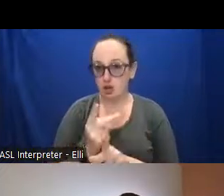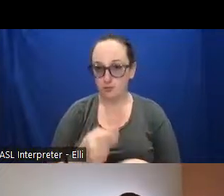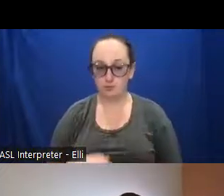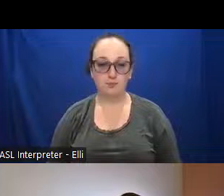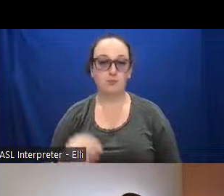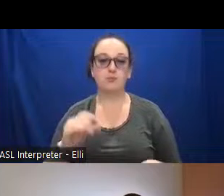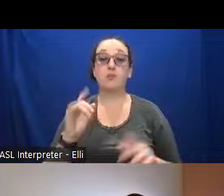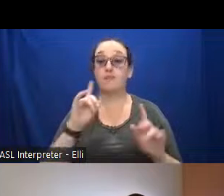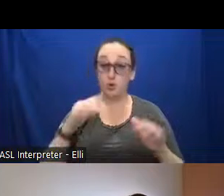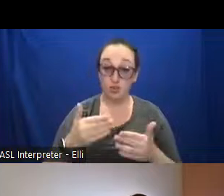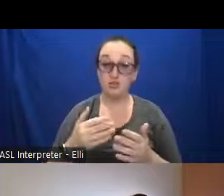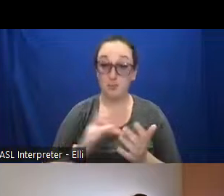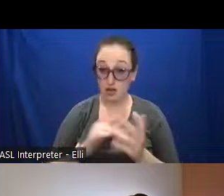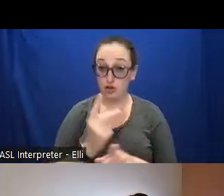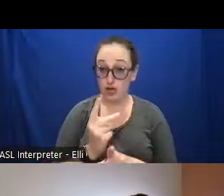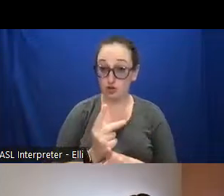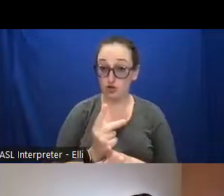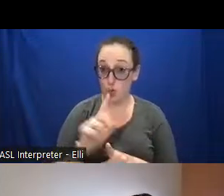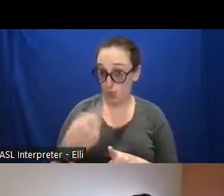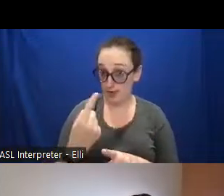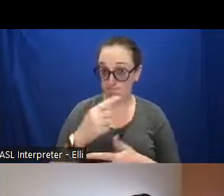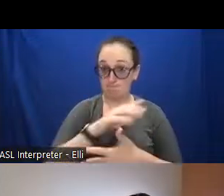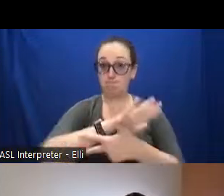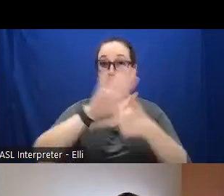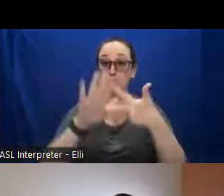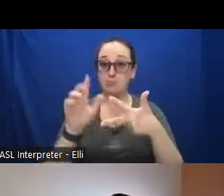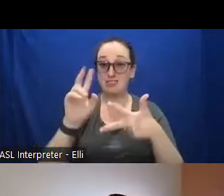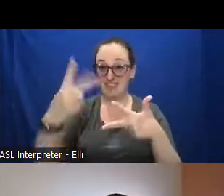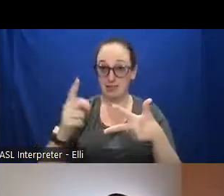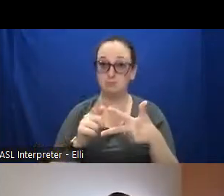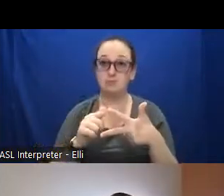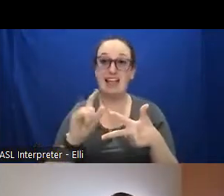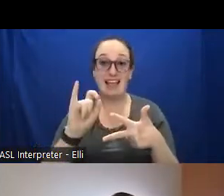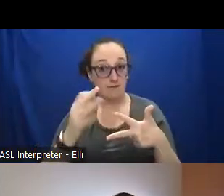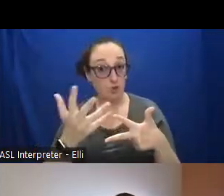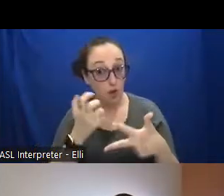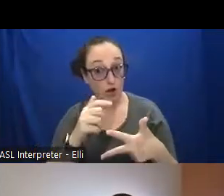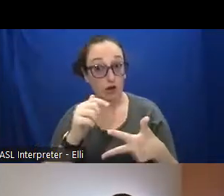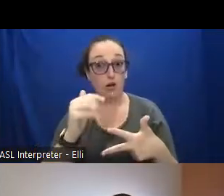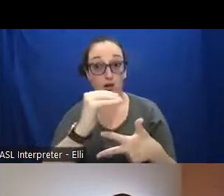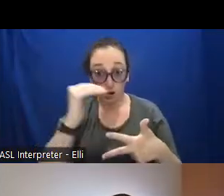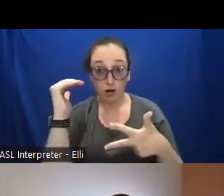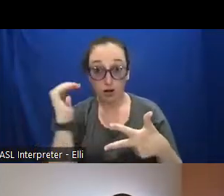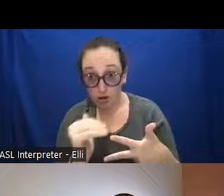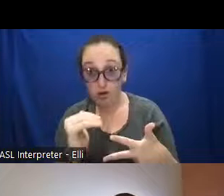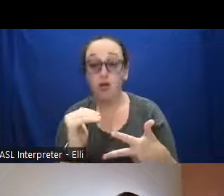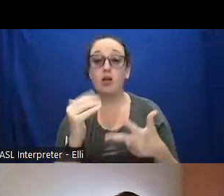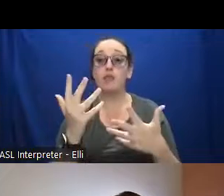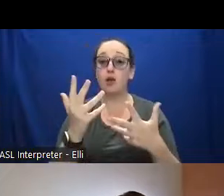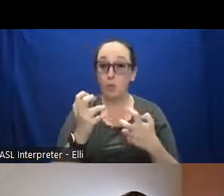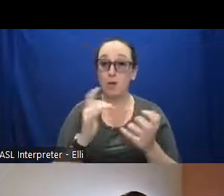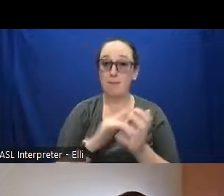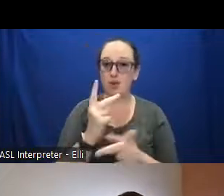on that medical care. The anonymous reporting says they want all of that medical care, but they also want a medical